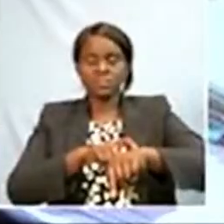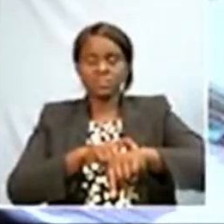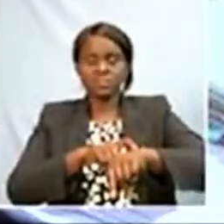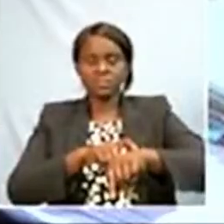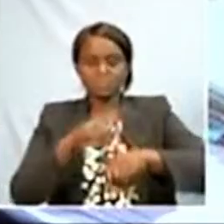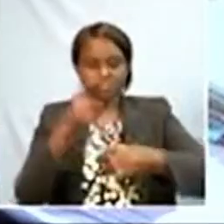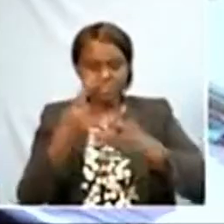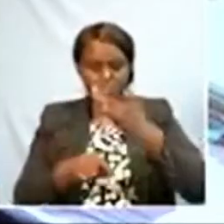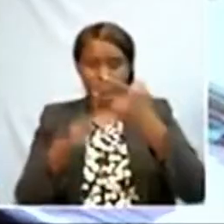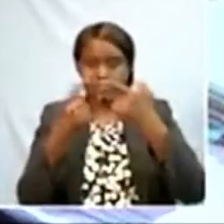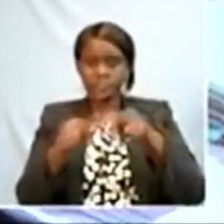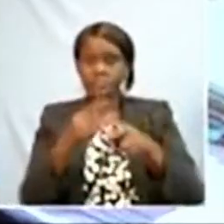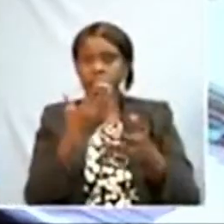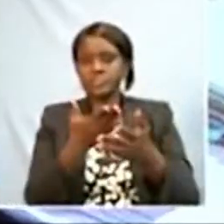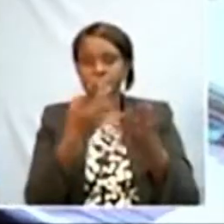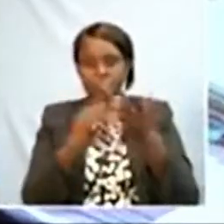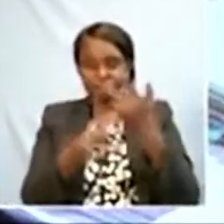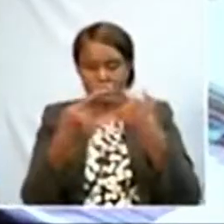What was happening?